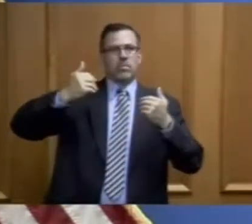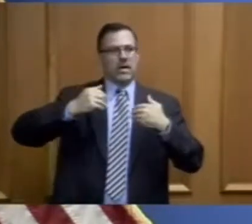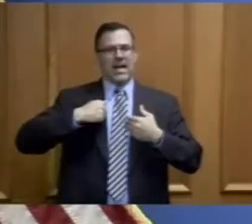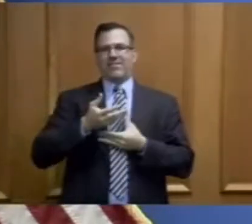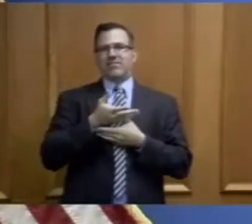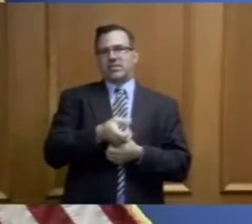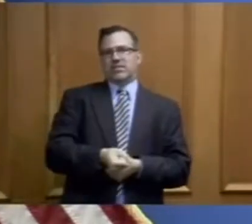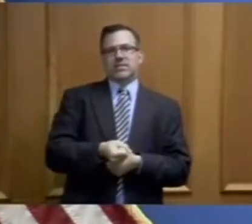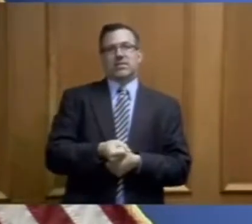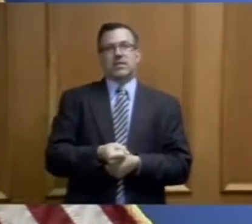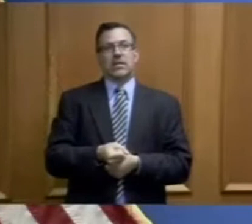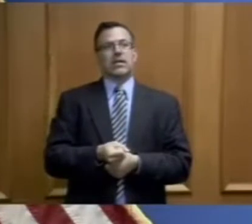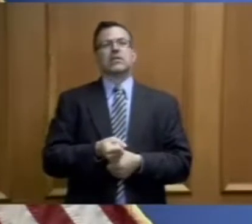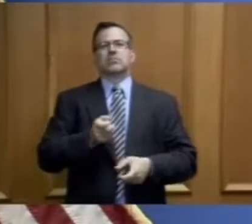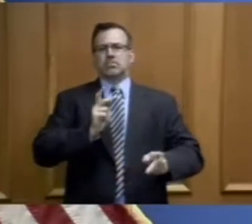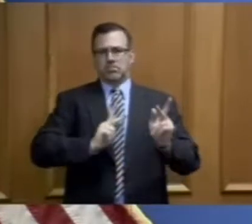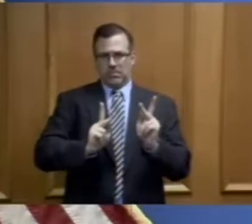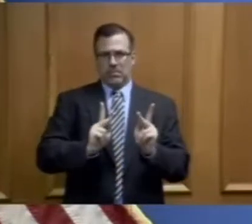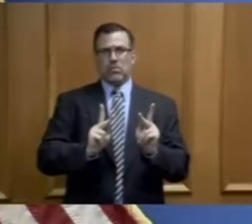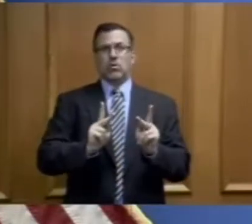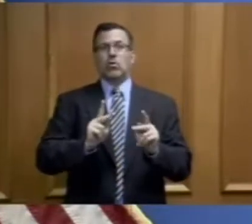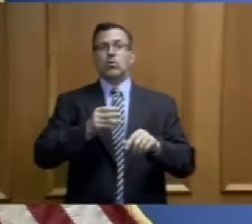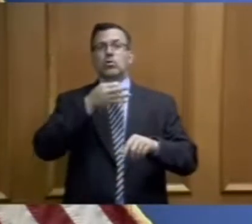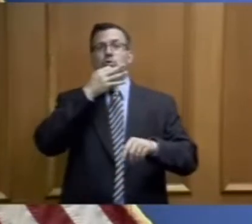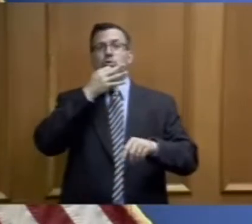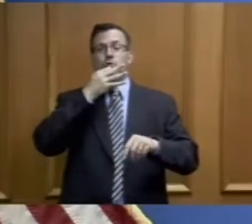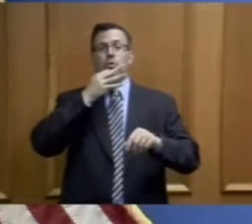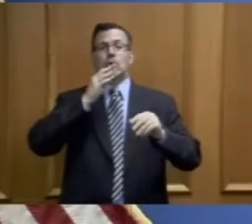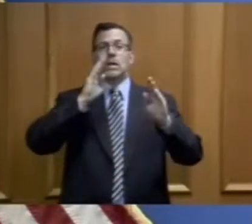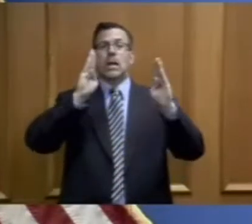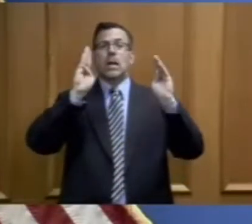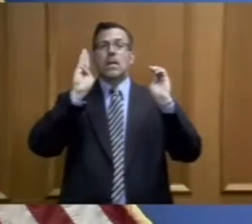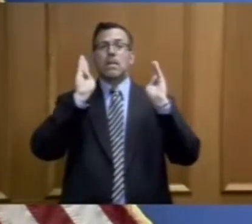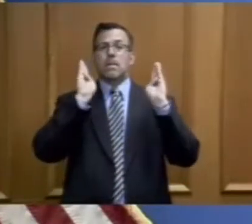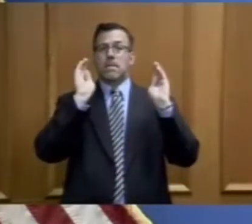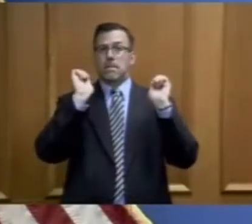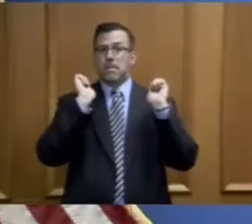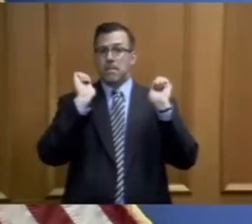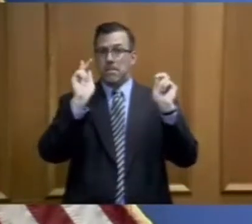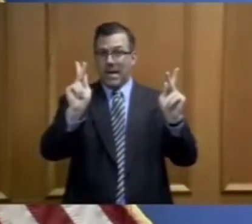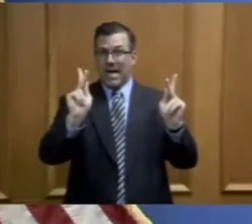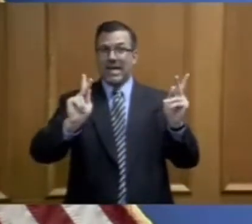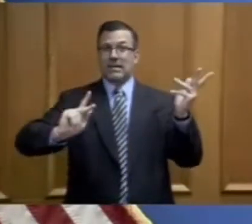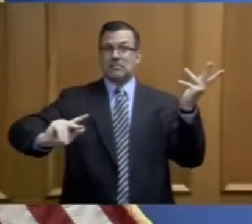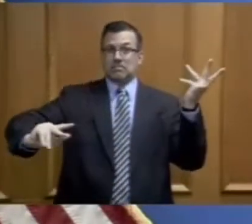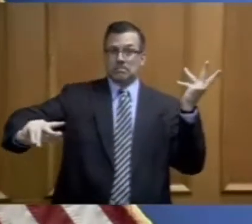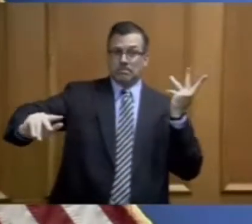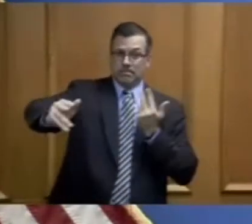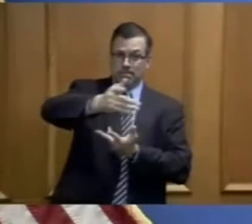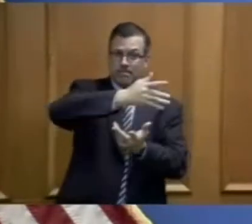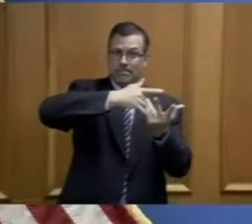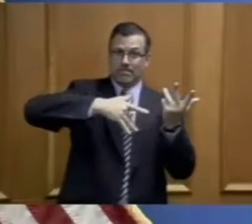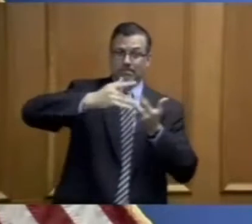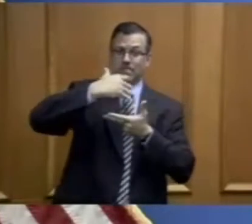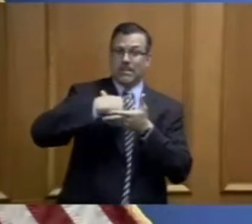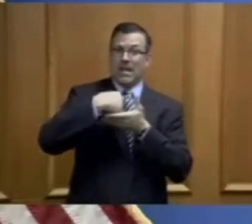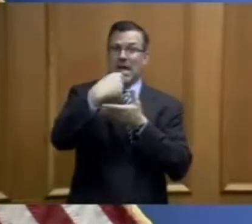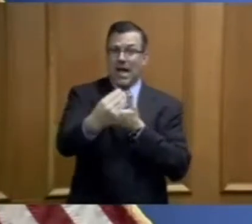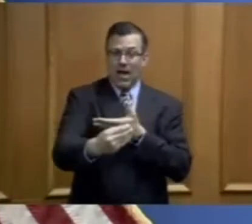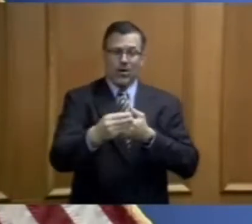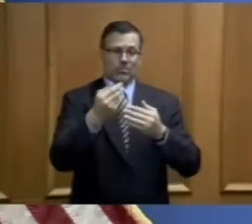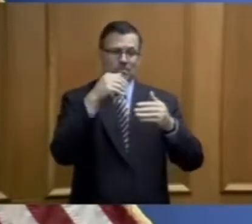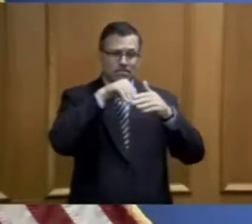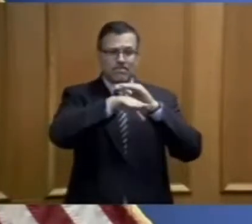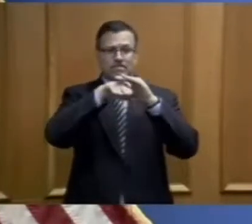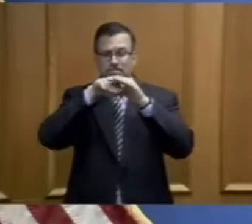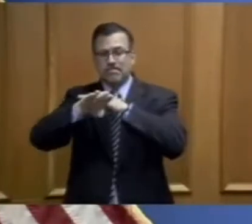can have confidence as they go back out into the communities and engage with our businesses. Tennessee businesses all across the